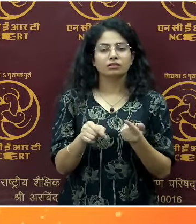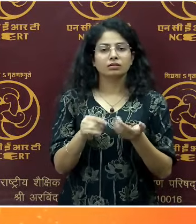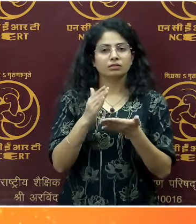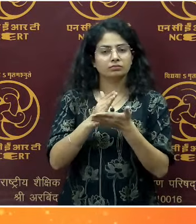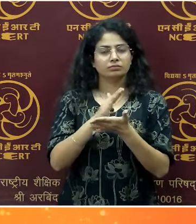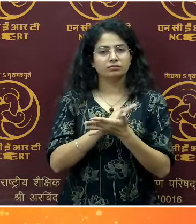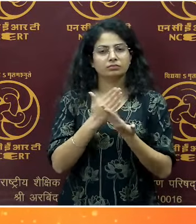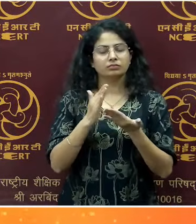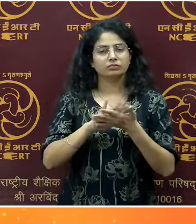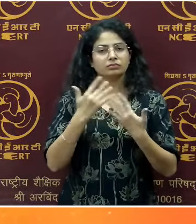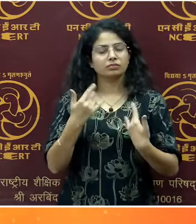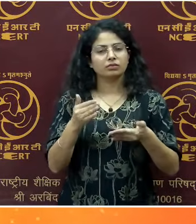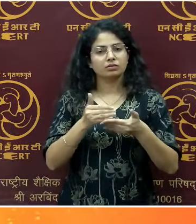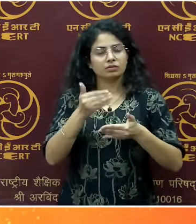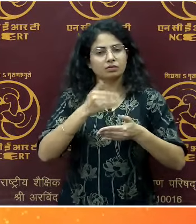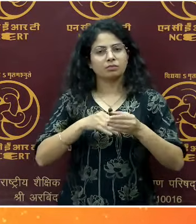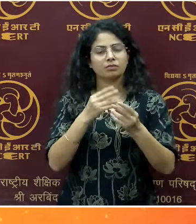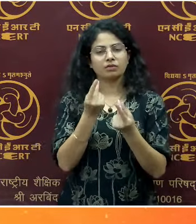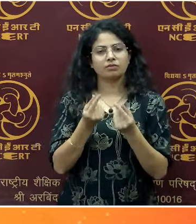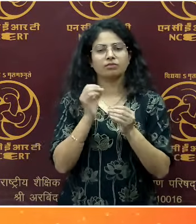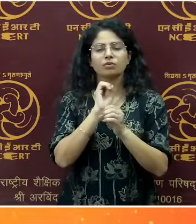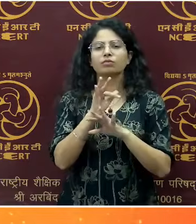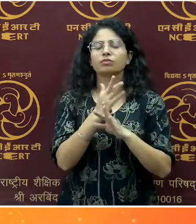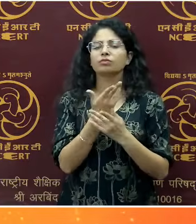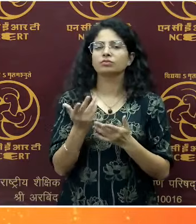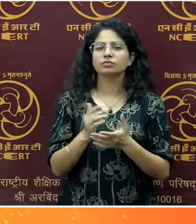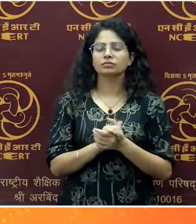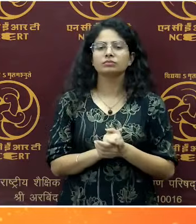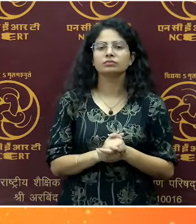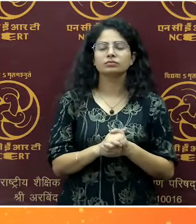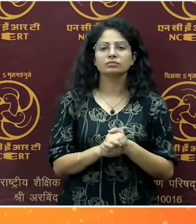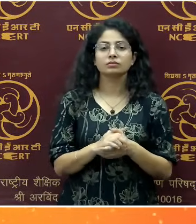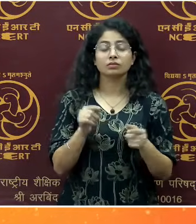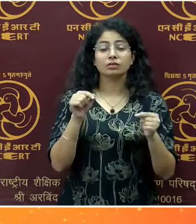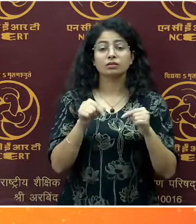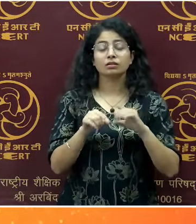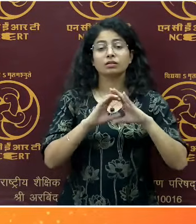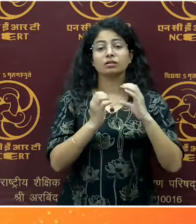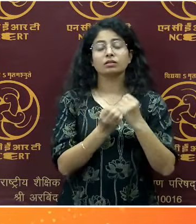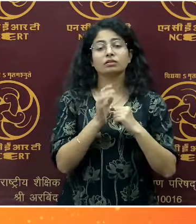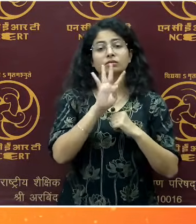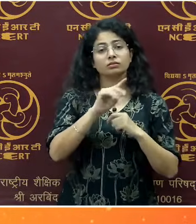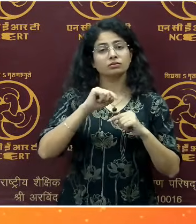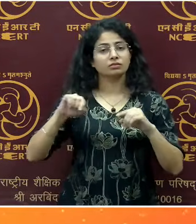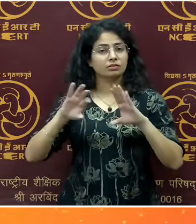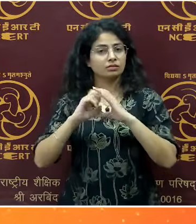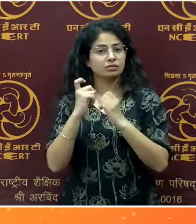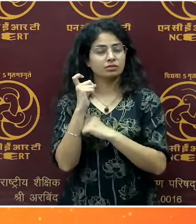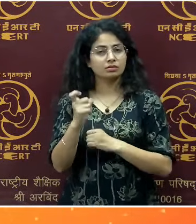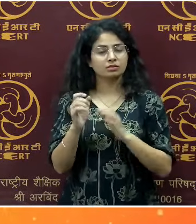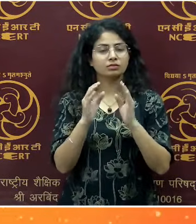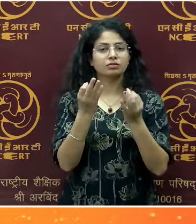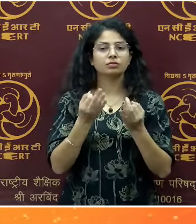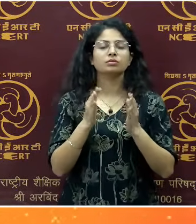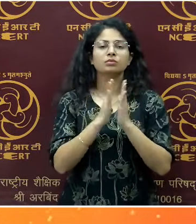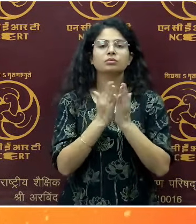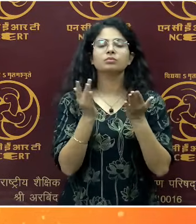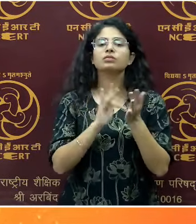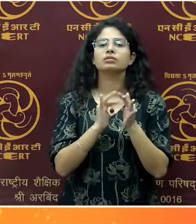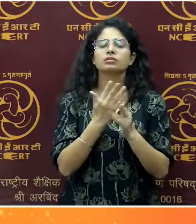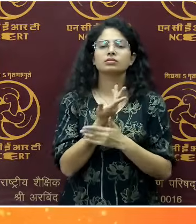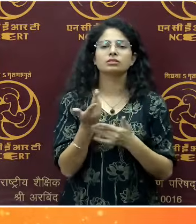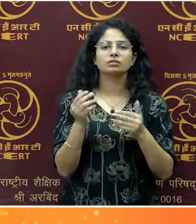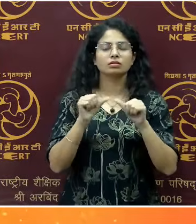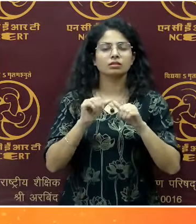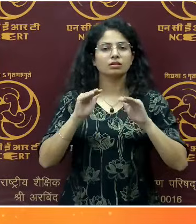studio, let me tell you quickly about the textbooks. They are available for grade 4 and grade 7 on Amazon,